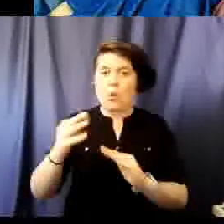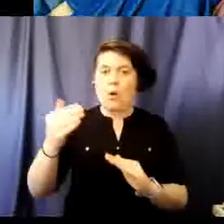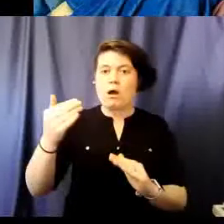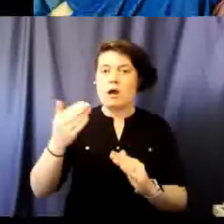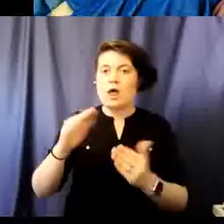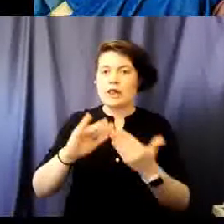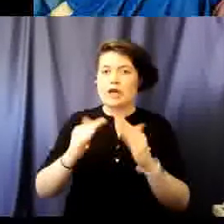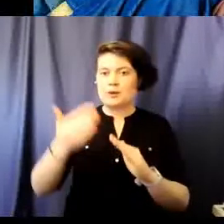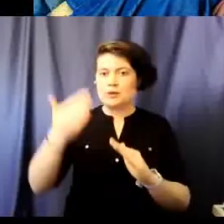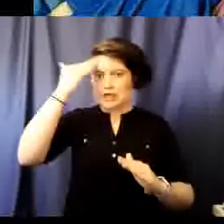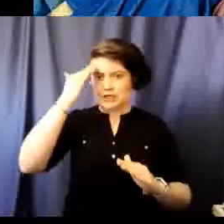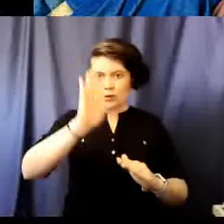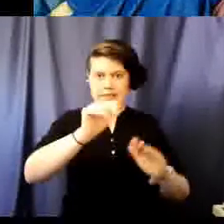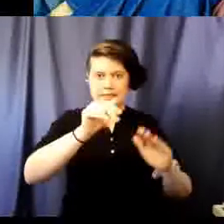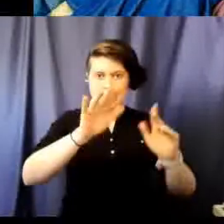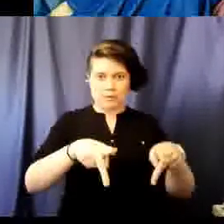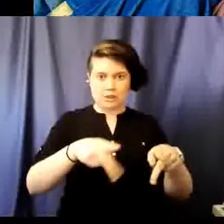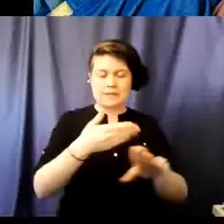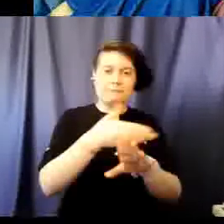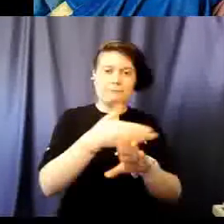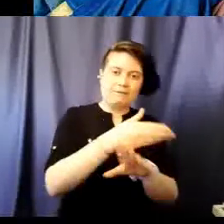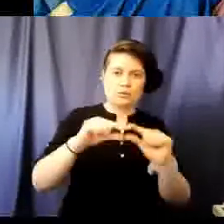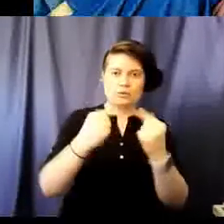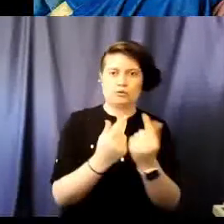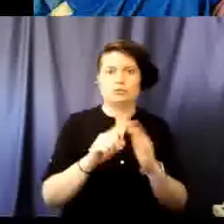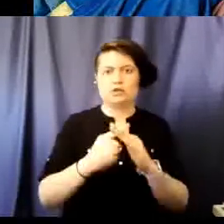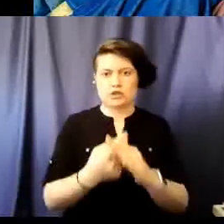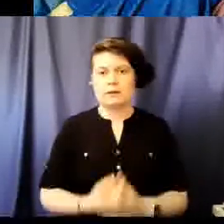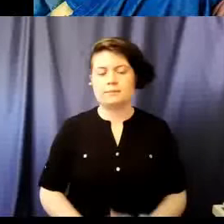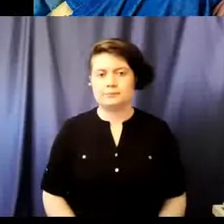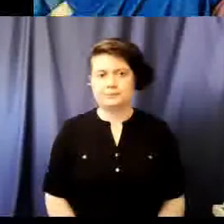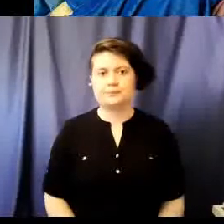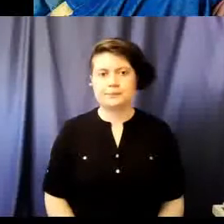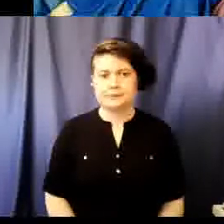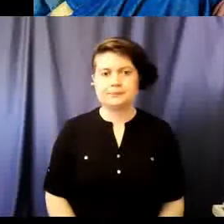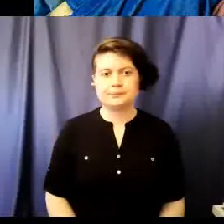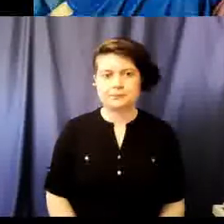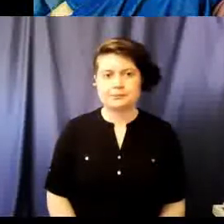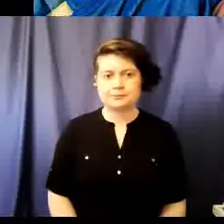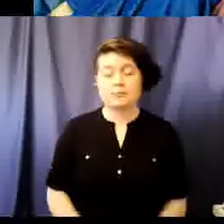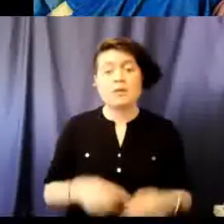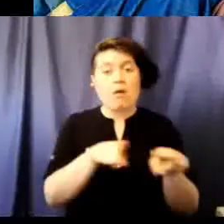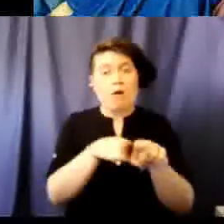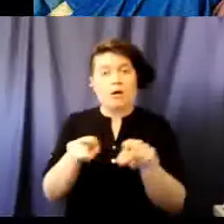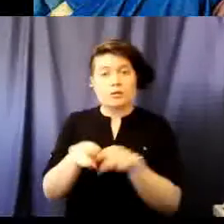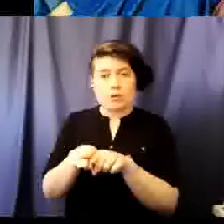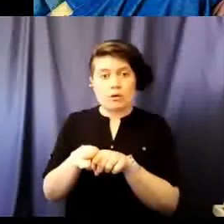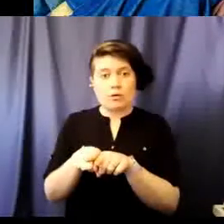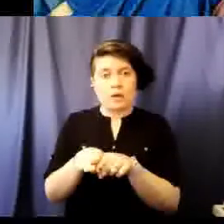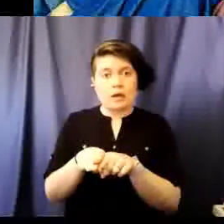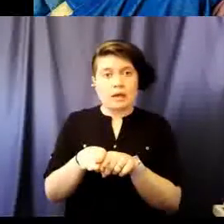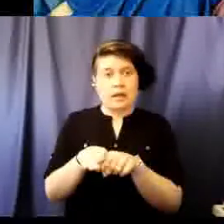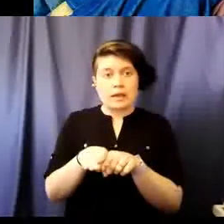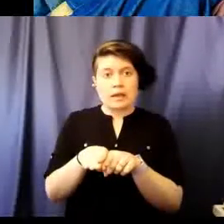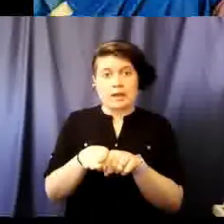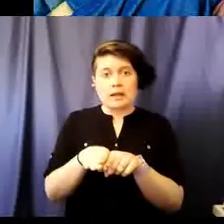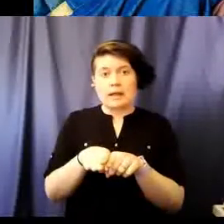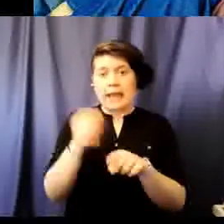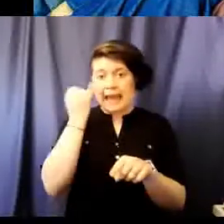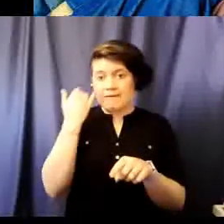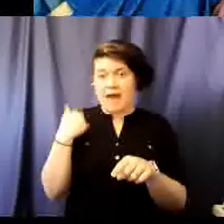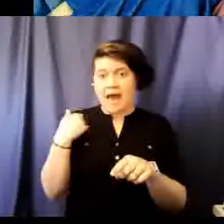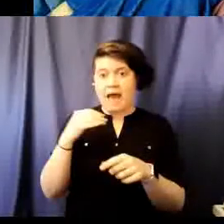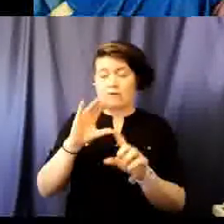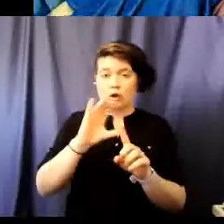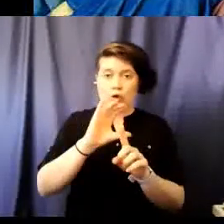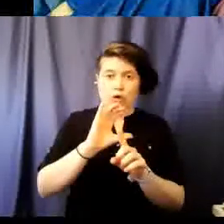community prior to the group starting. Also, where there are culturally and / population specific